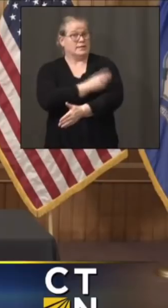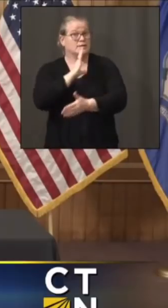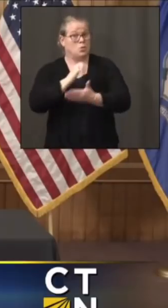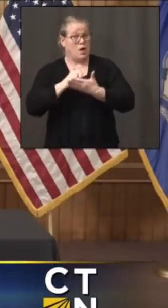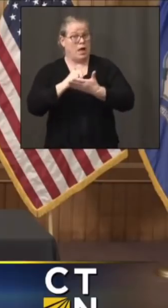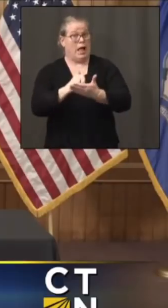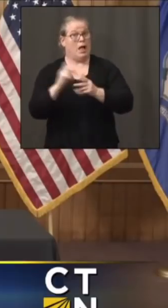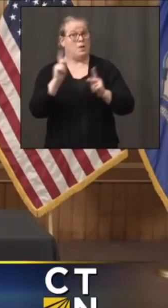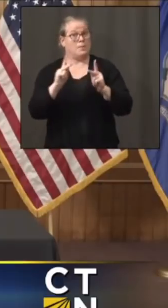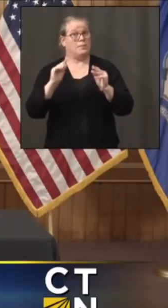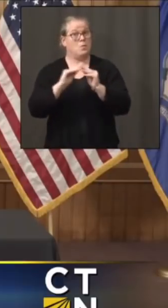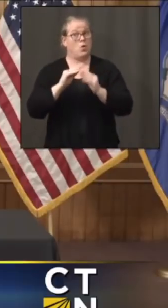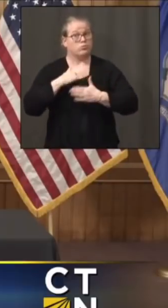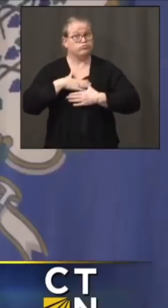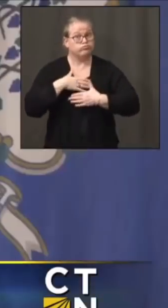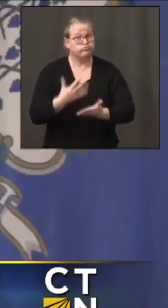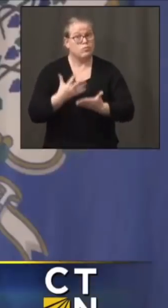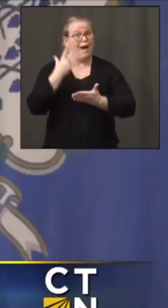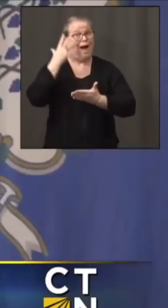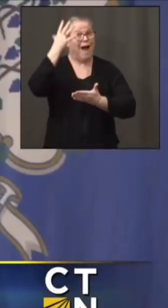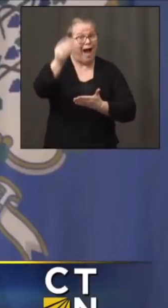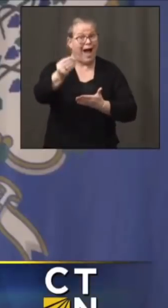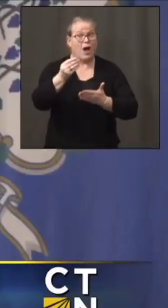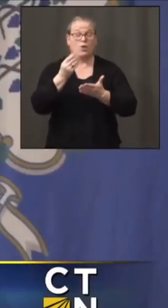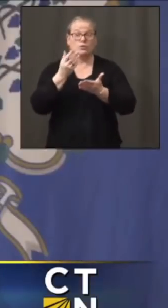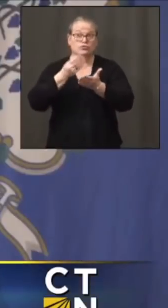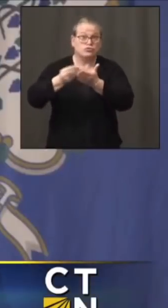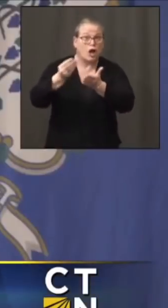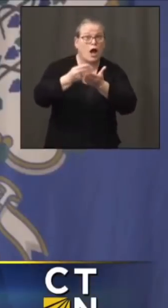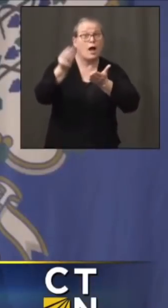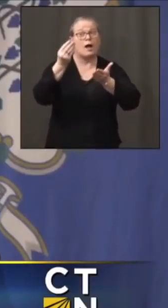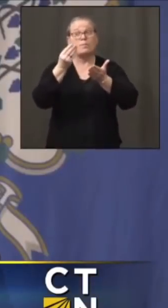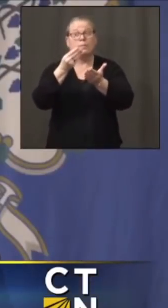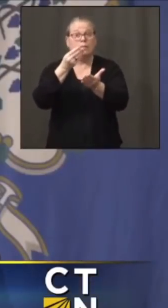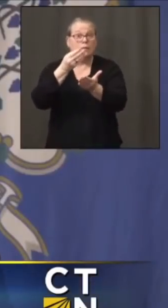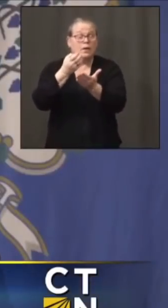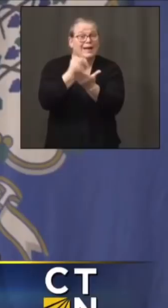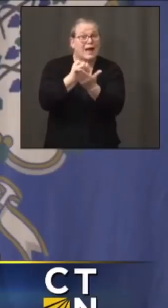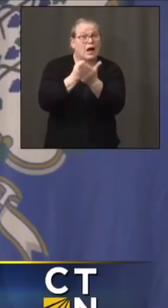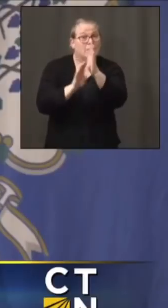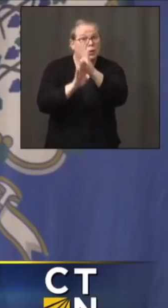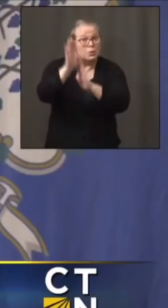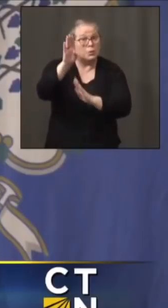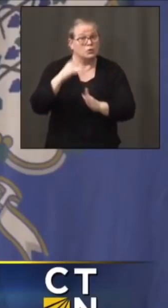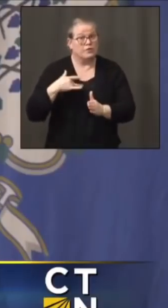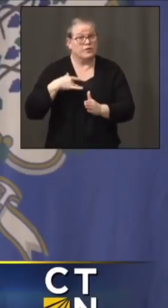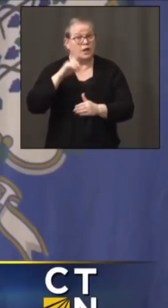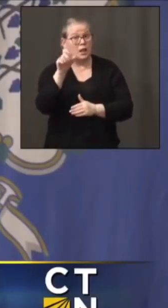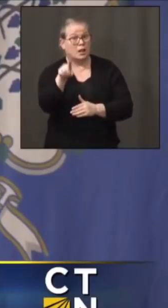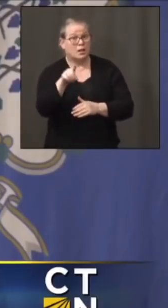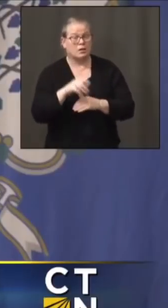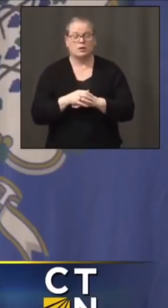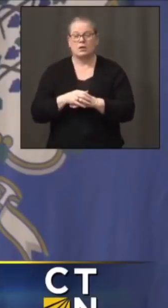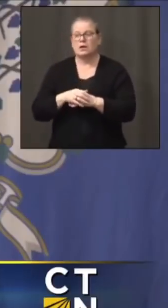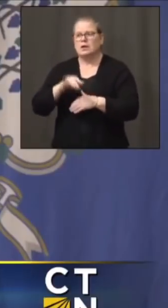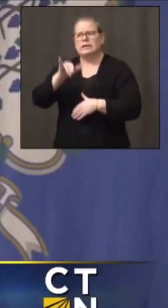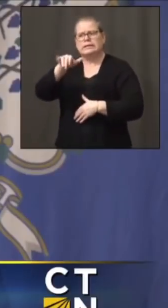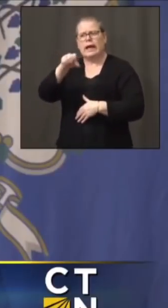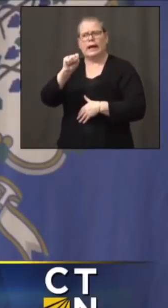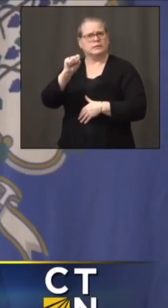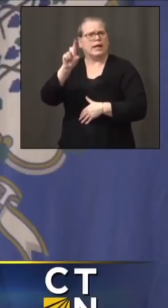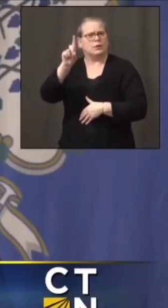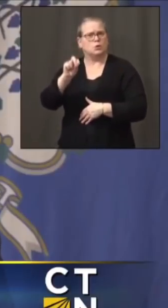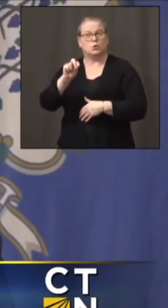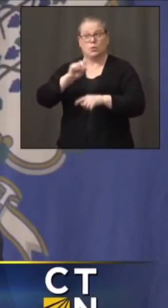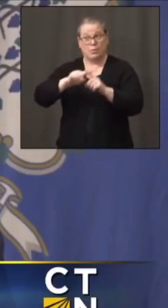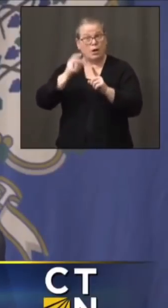confidence? The answer to that is yes, but it's not a silver bullet. It's not going to happen in the next 2 weeks. But I'd like to think